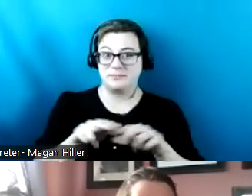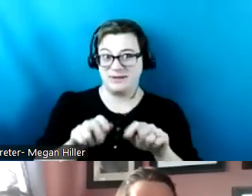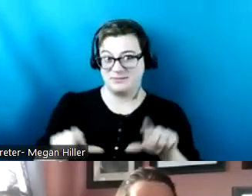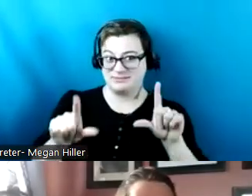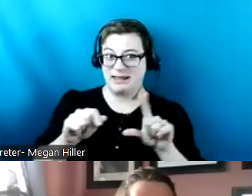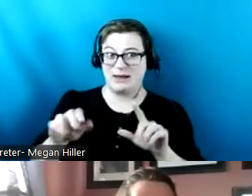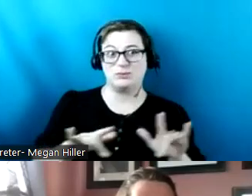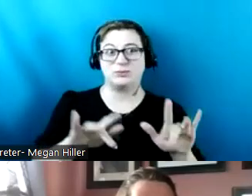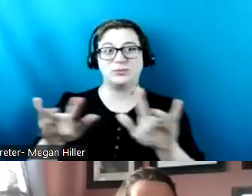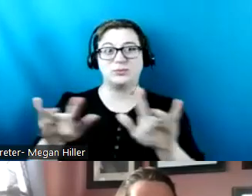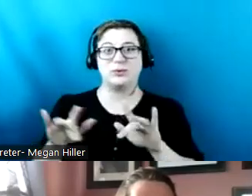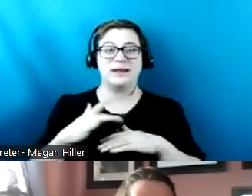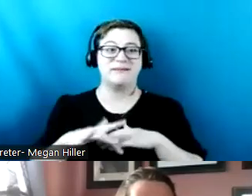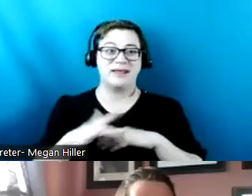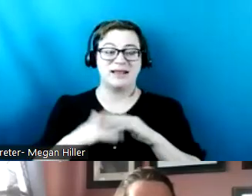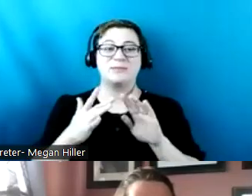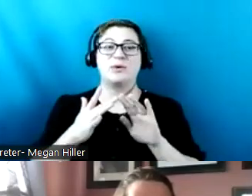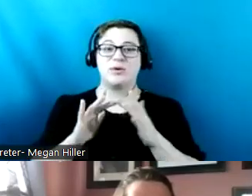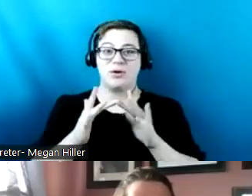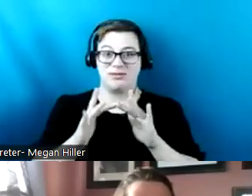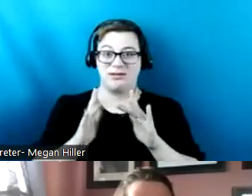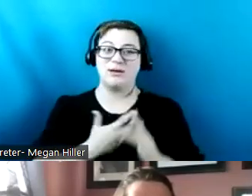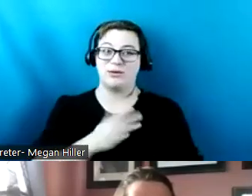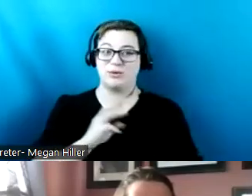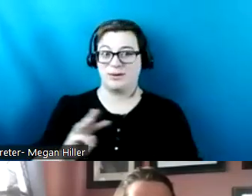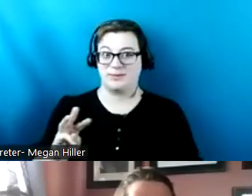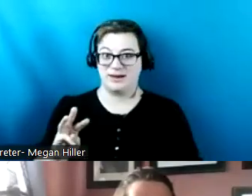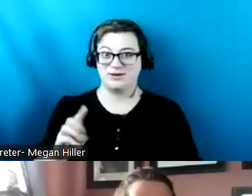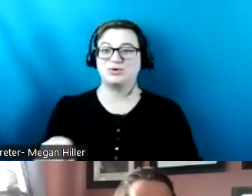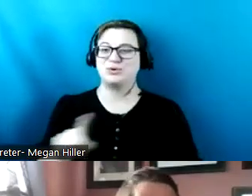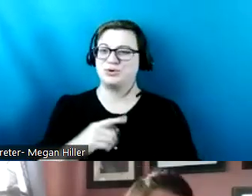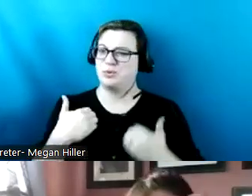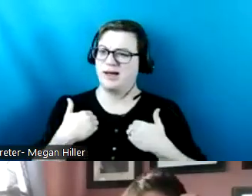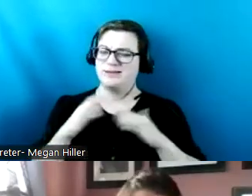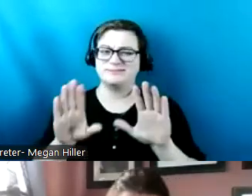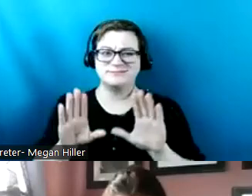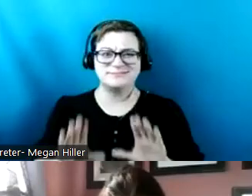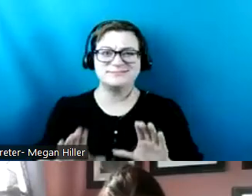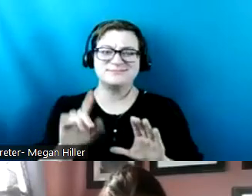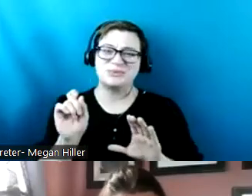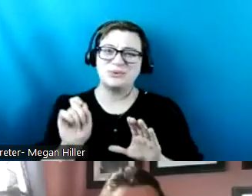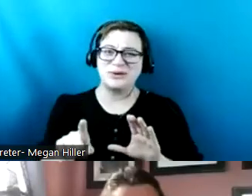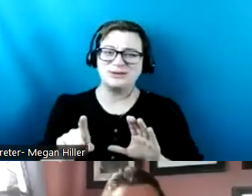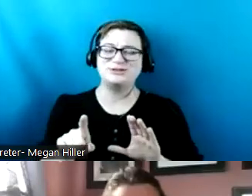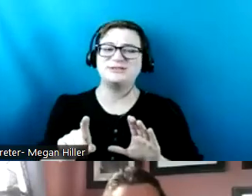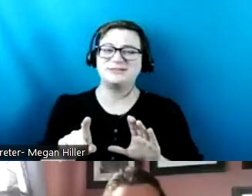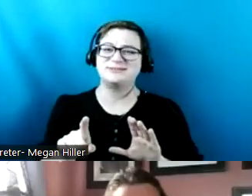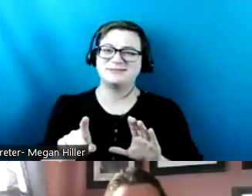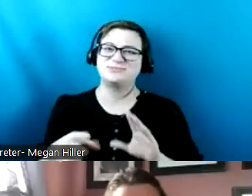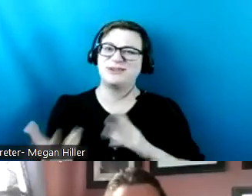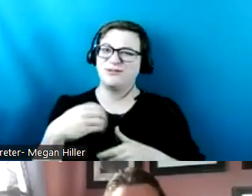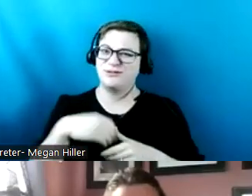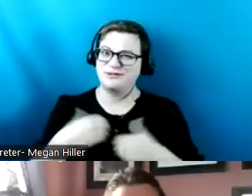recording available on our web page. You all came with some excellent questions and we're very engaged. We